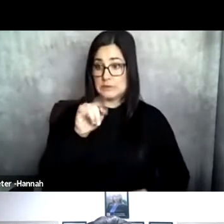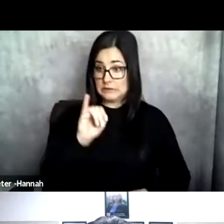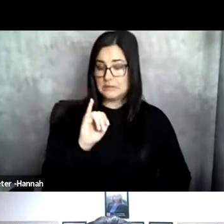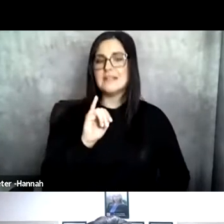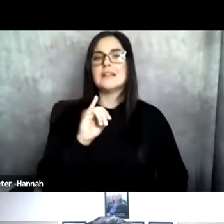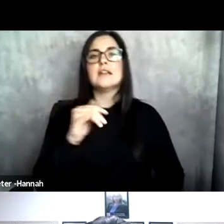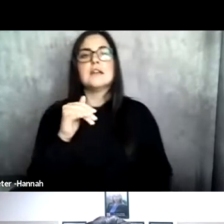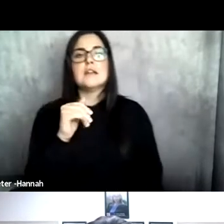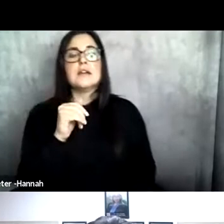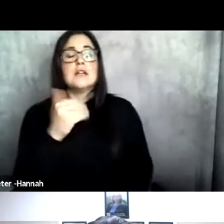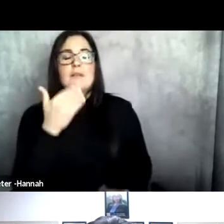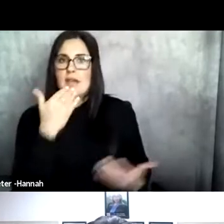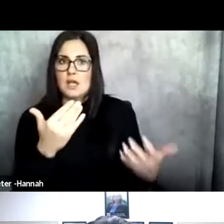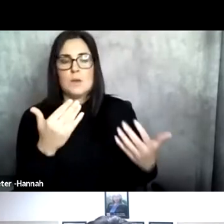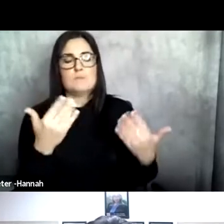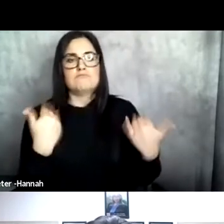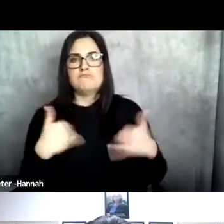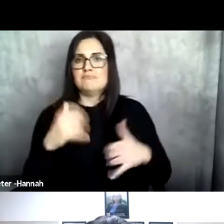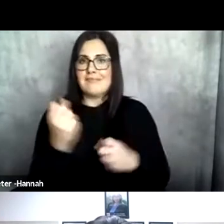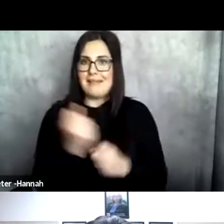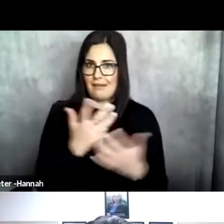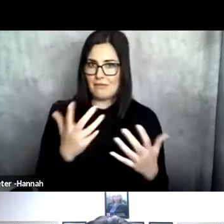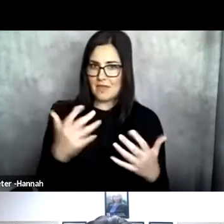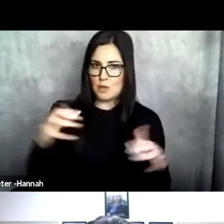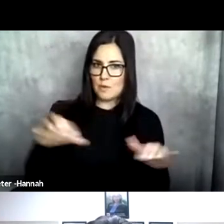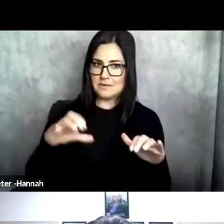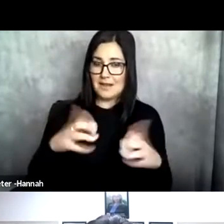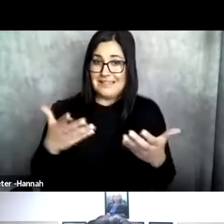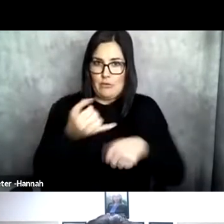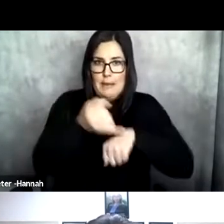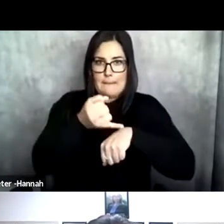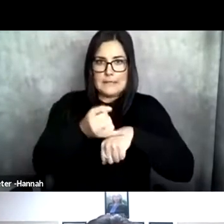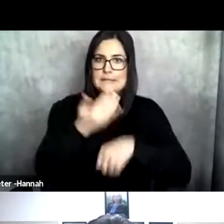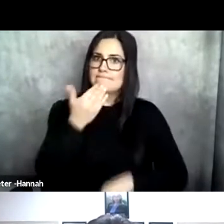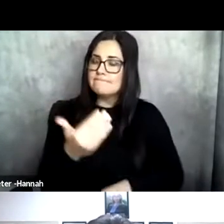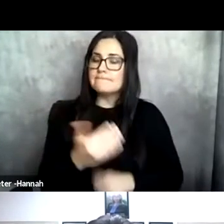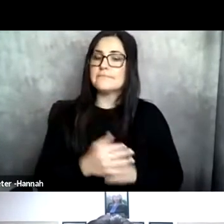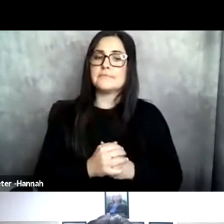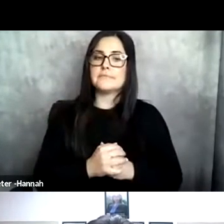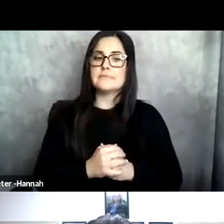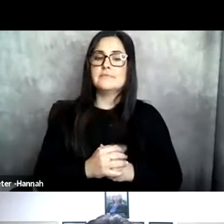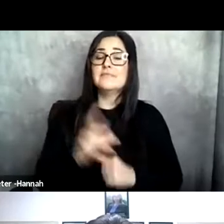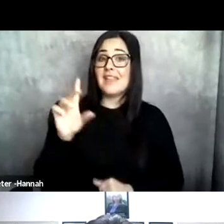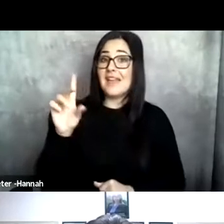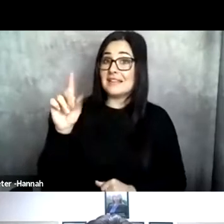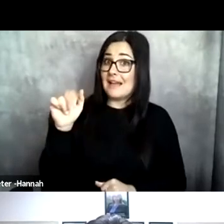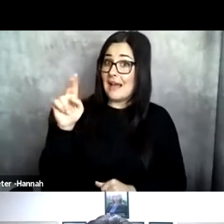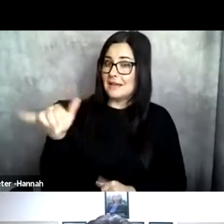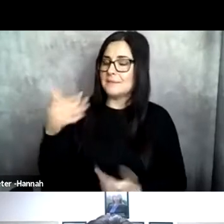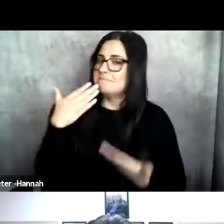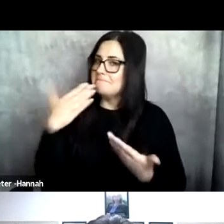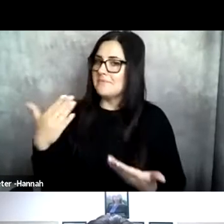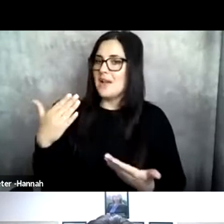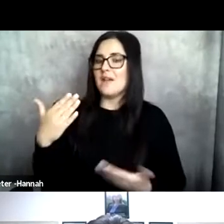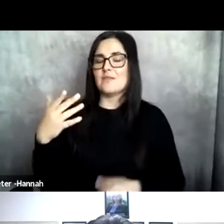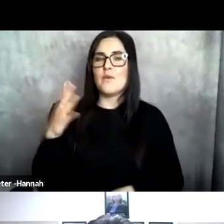than you've done everything for us here on this campus. And Danny, thank you for the role you